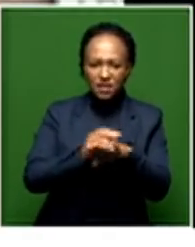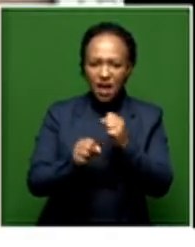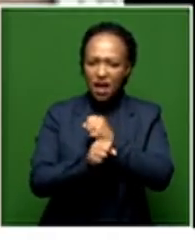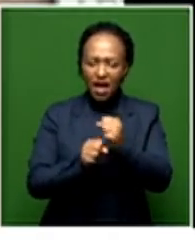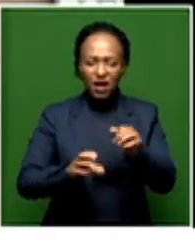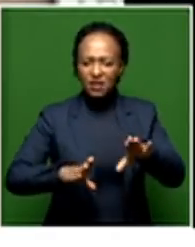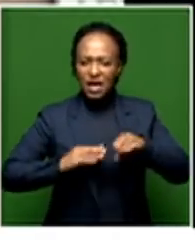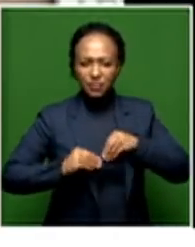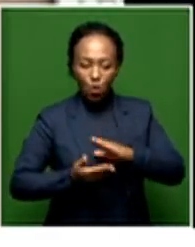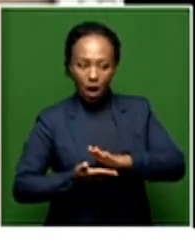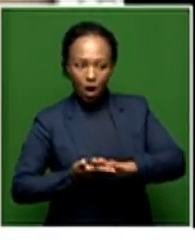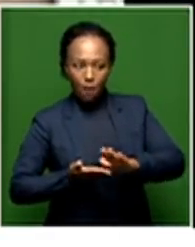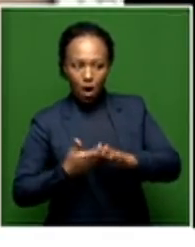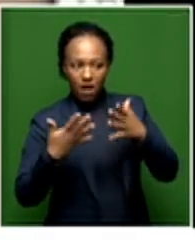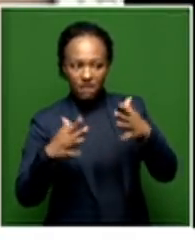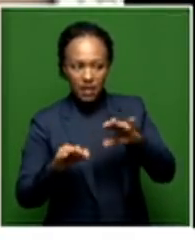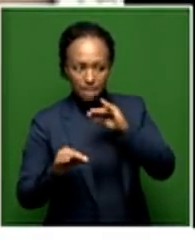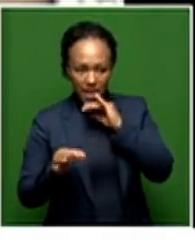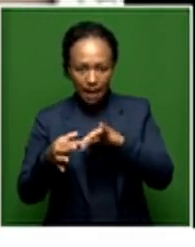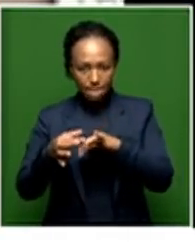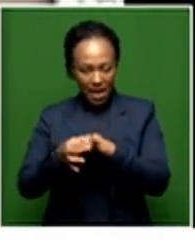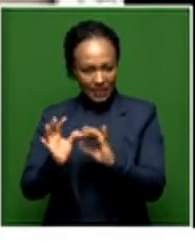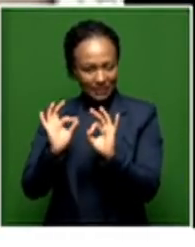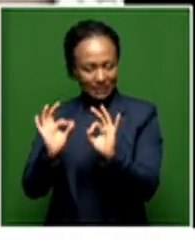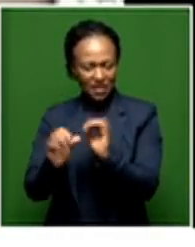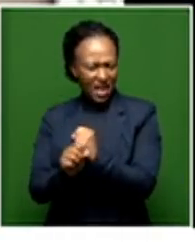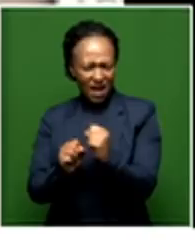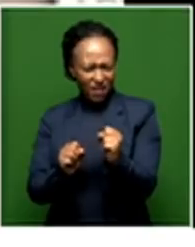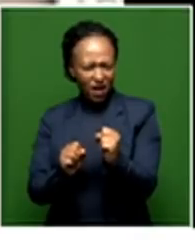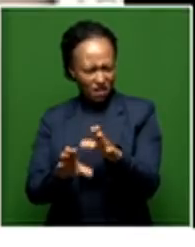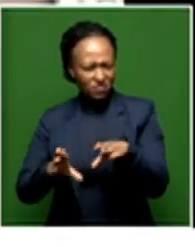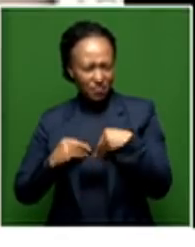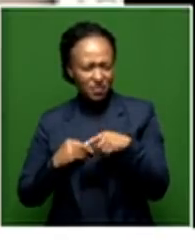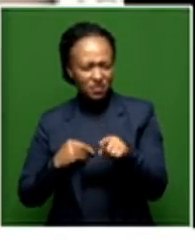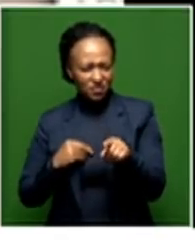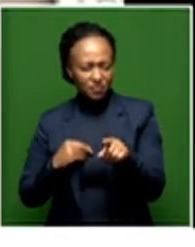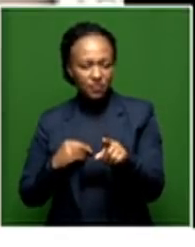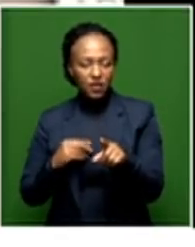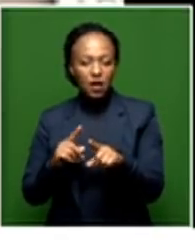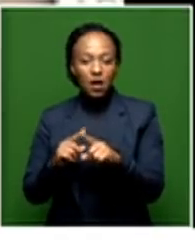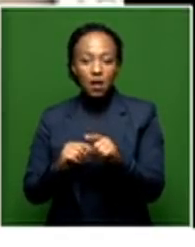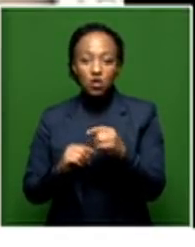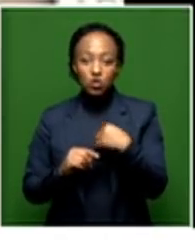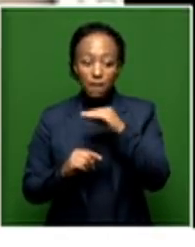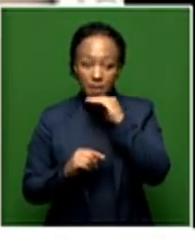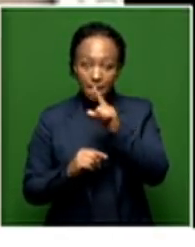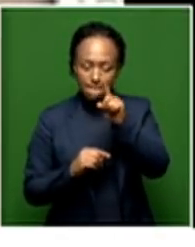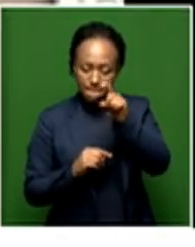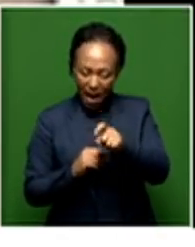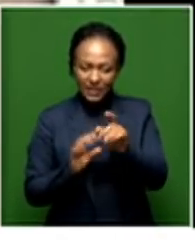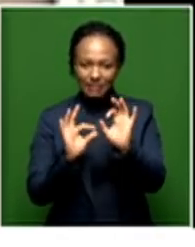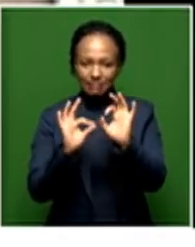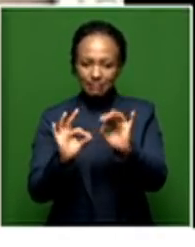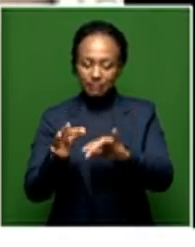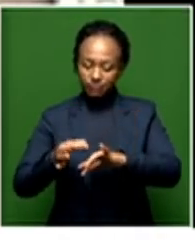recognized as legally binding marriages. So to have a recognized marital